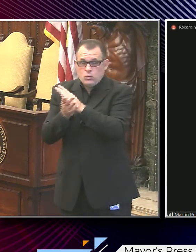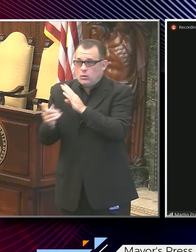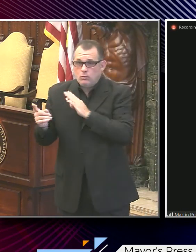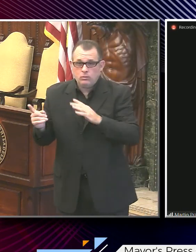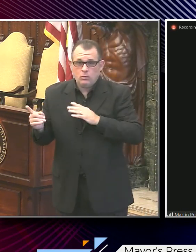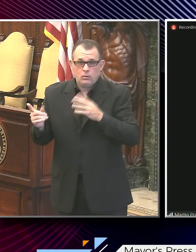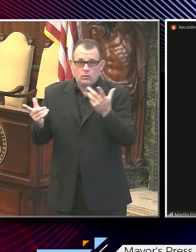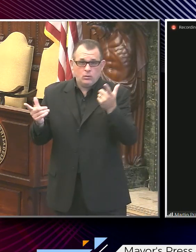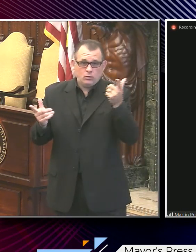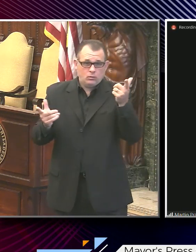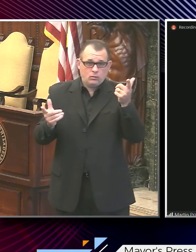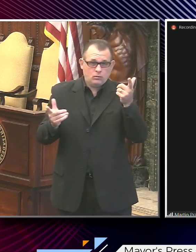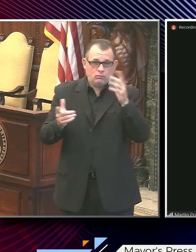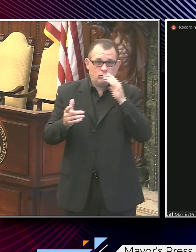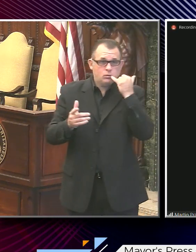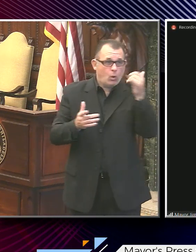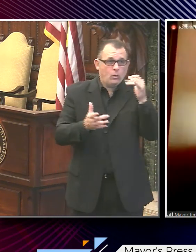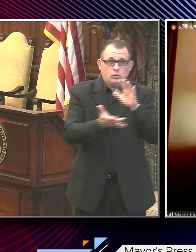they call...